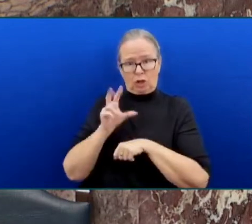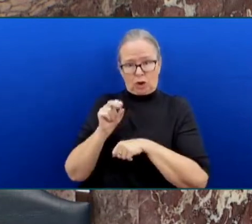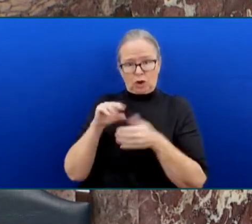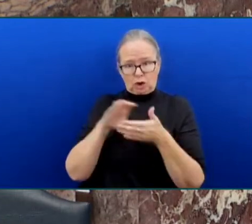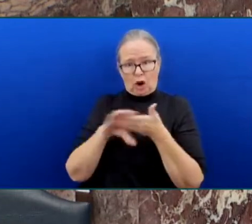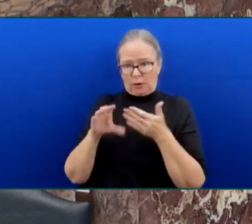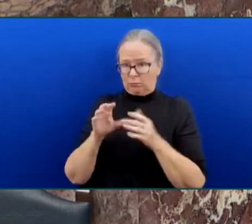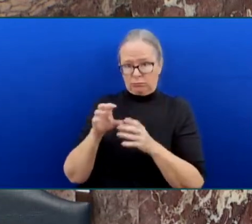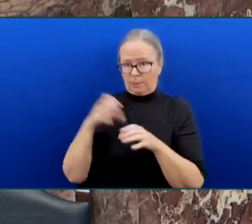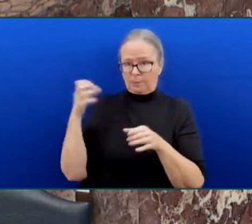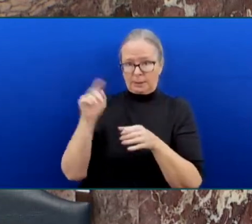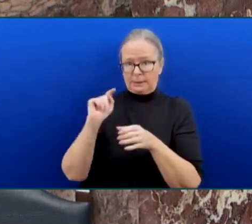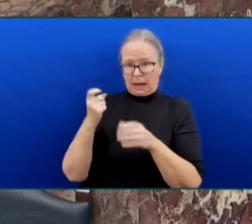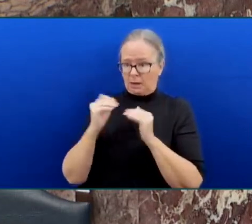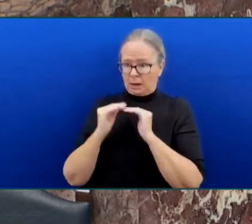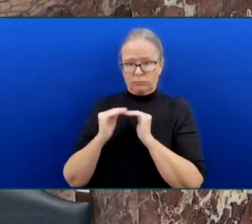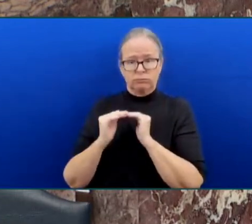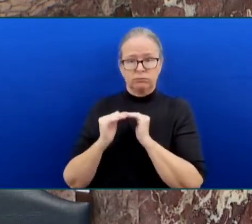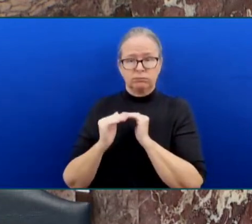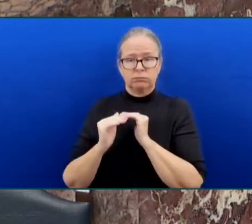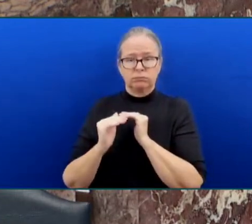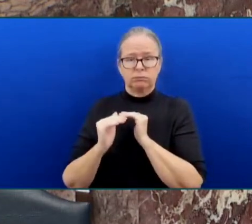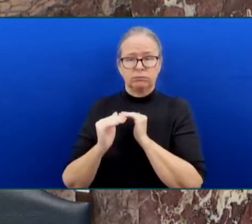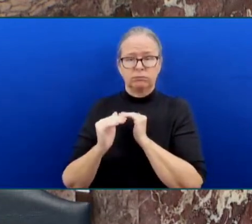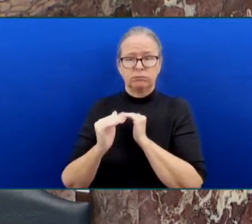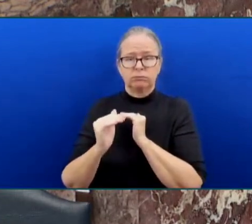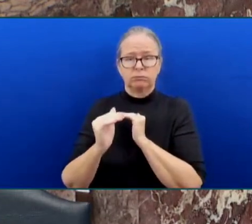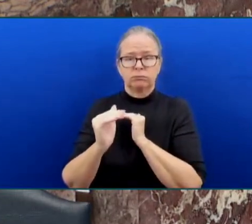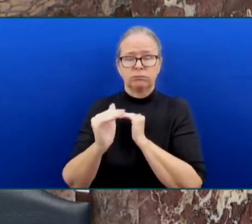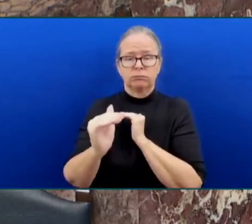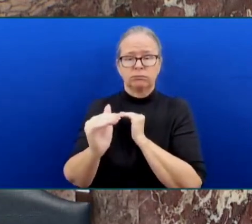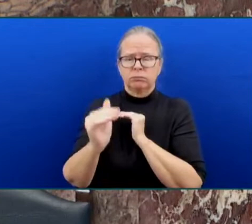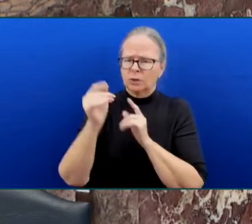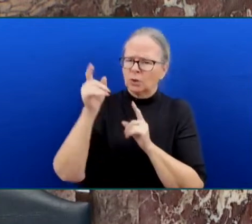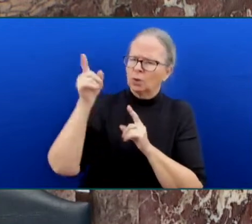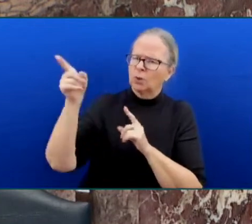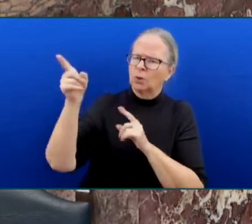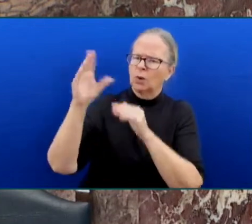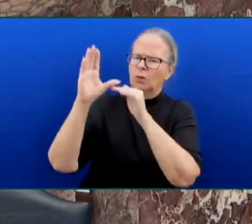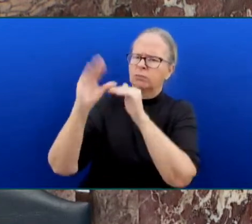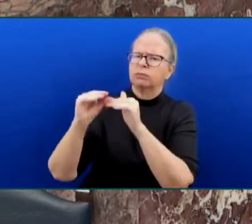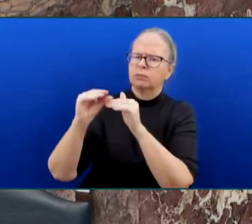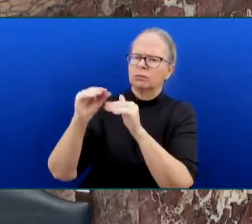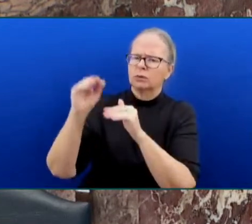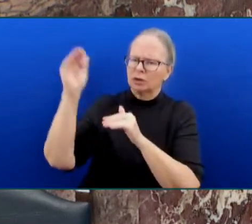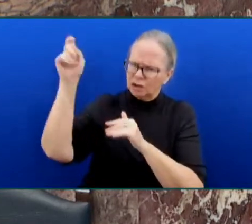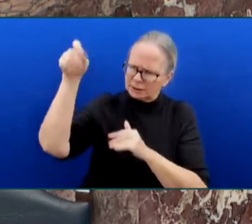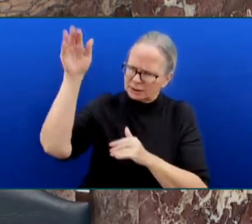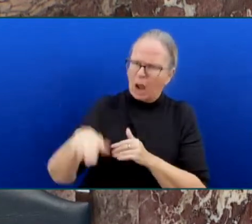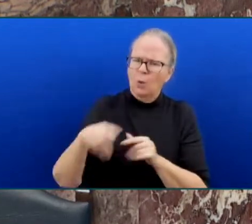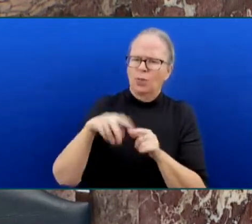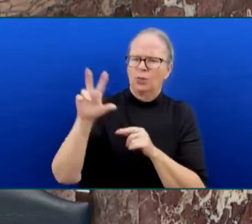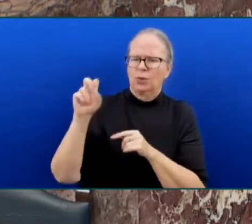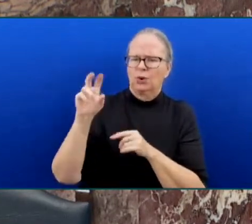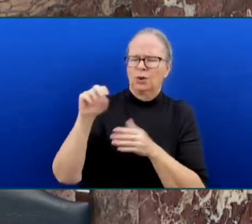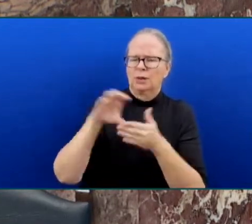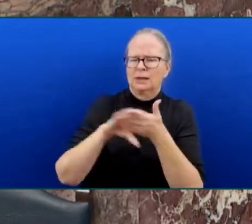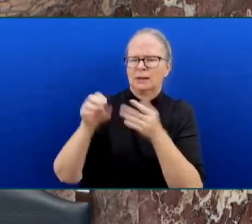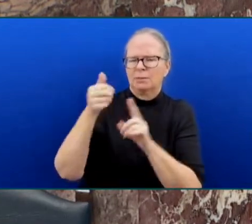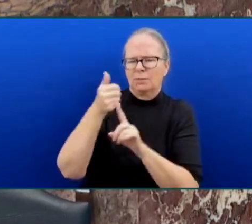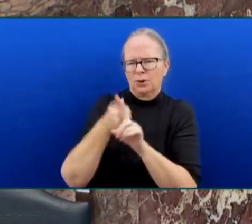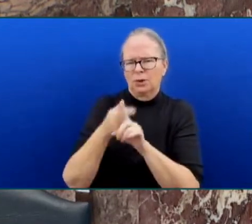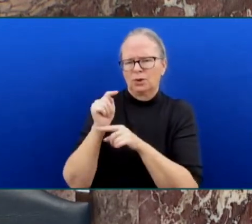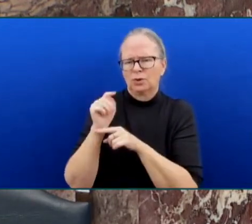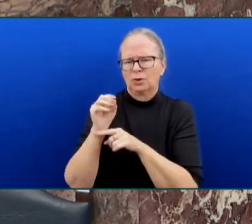for the people of British Columbia. What do we see with this NDP government? Let's crank it up. In an